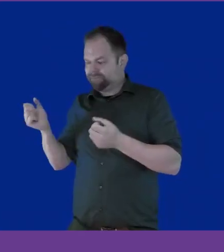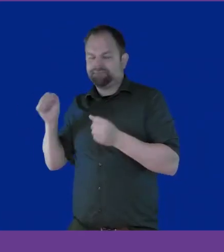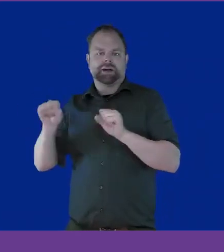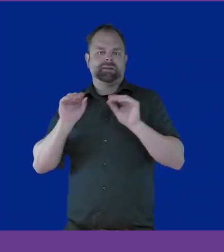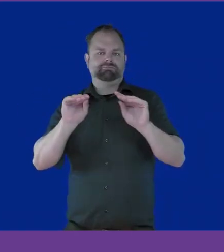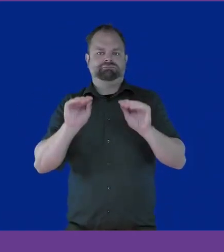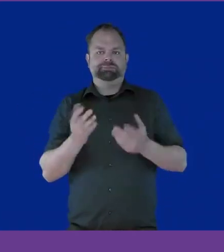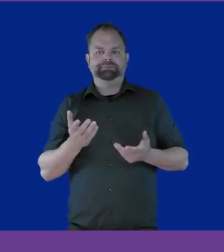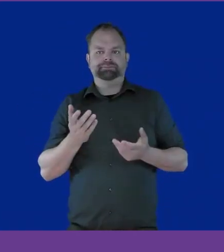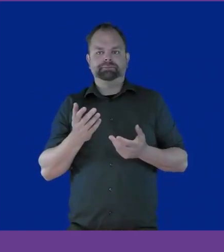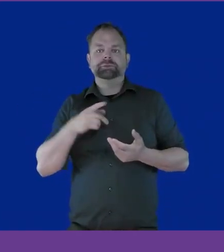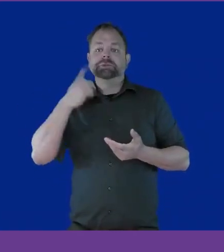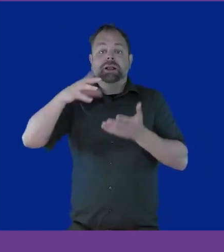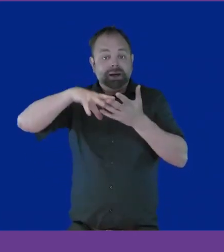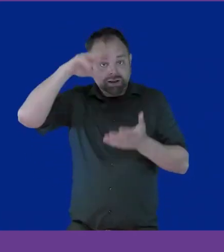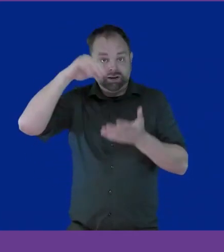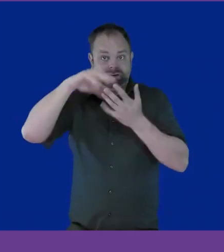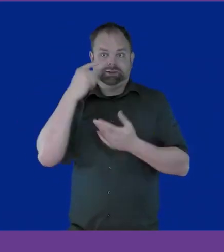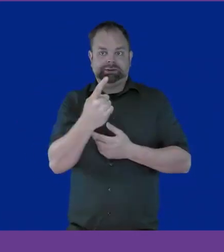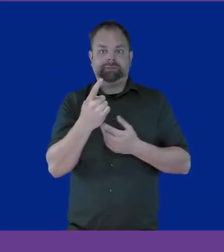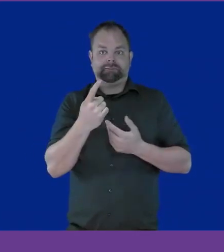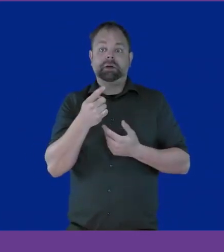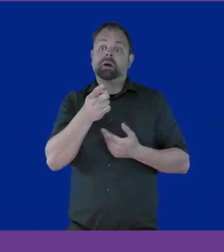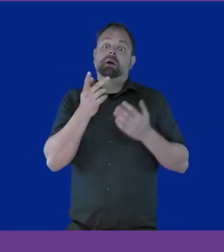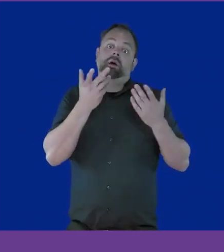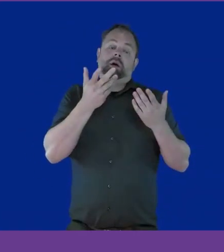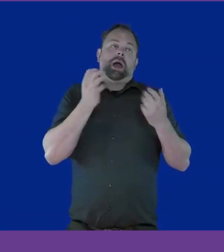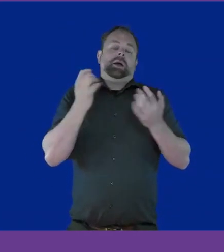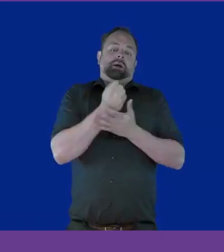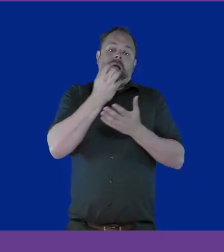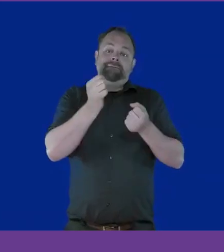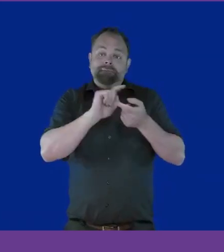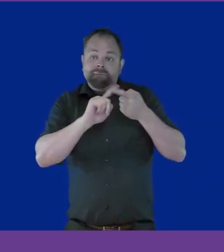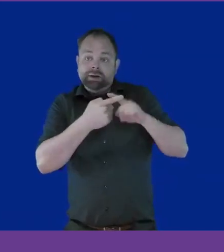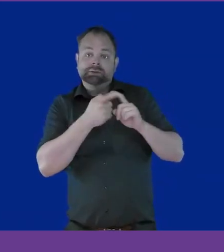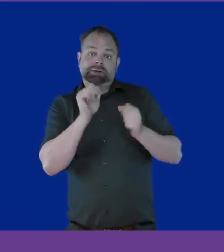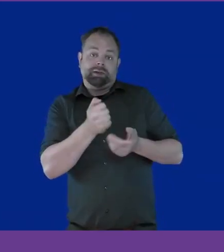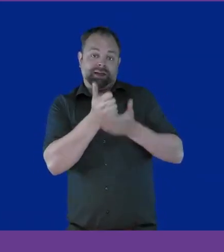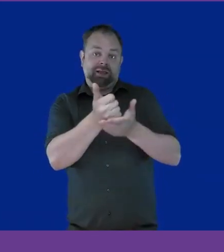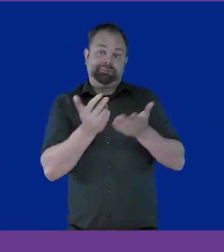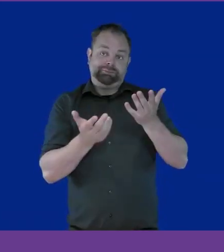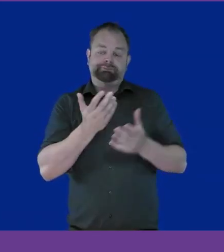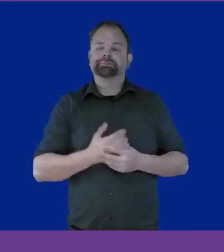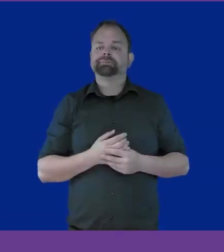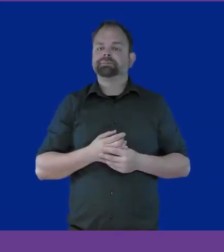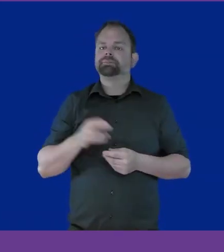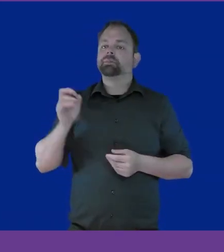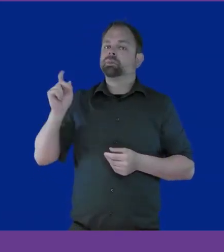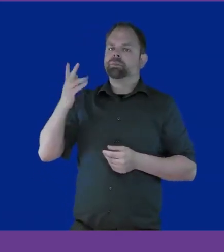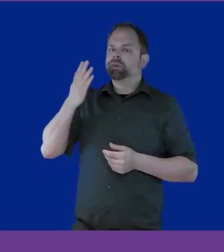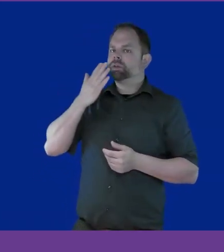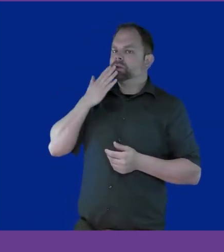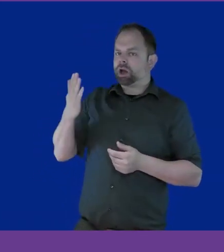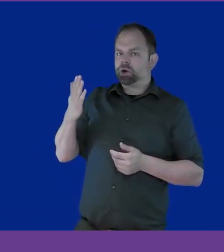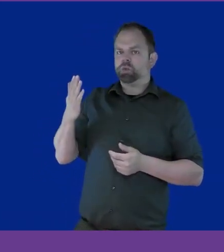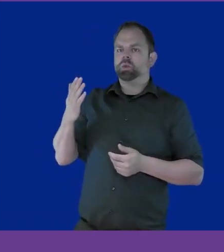person, because, as said at the beginning, the disability sector, the service providers for people with disabilities, I think